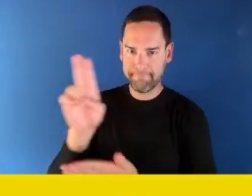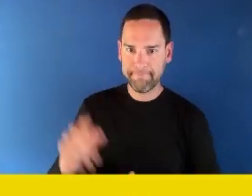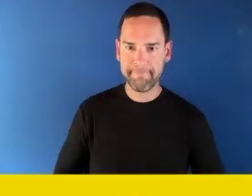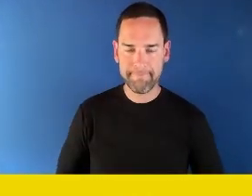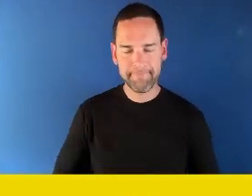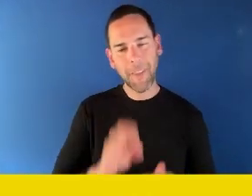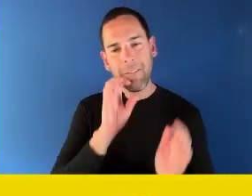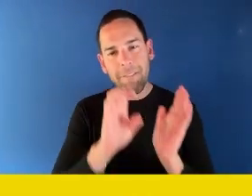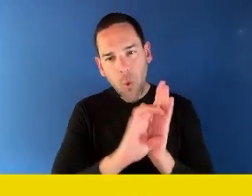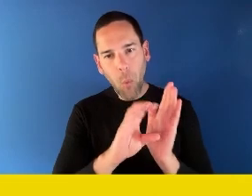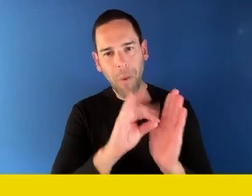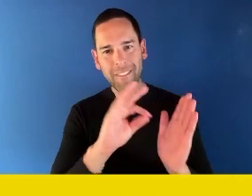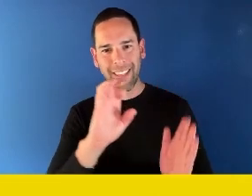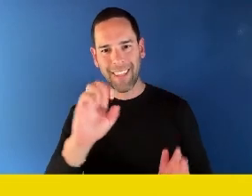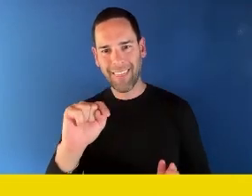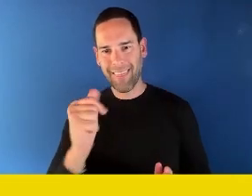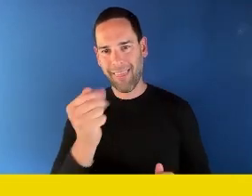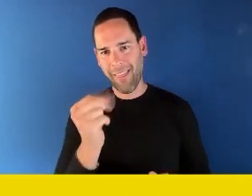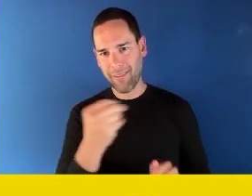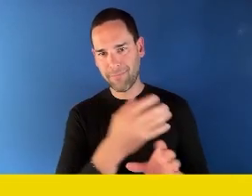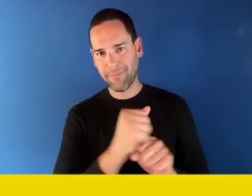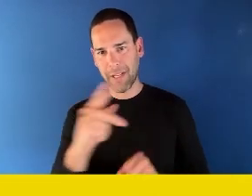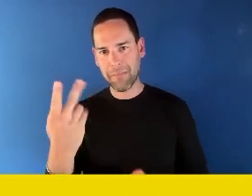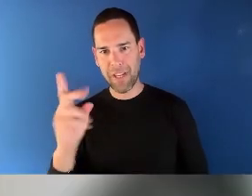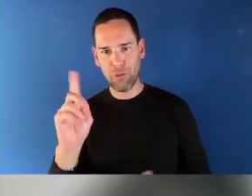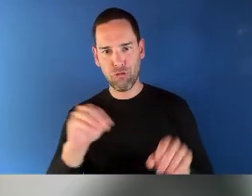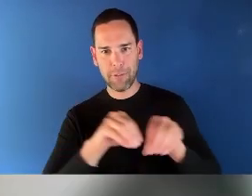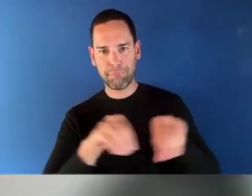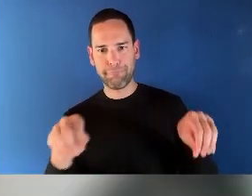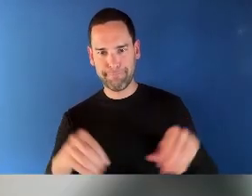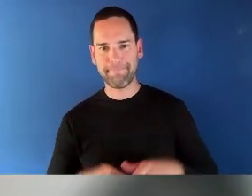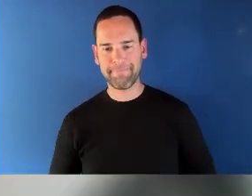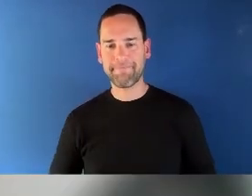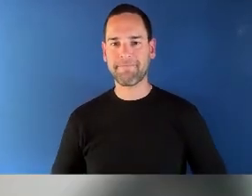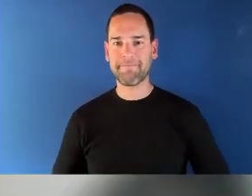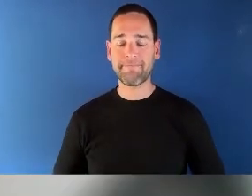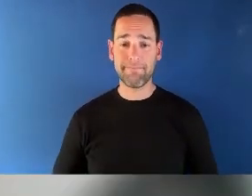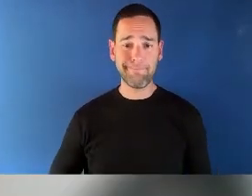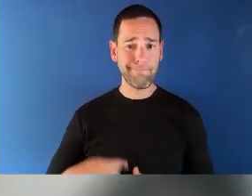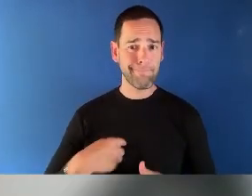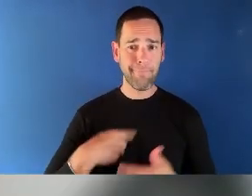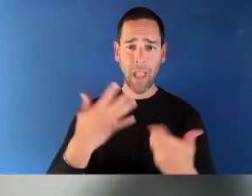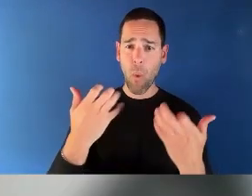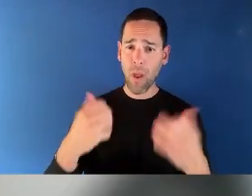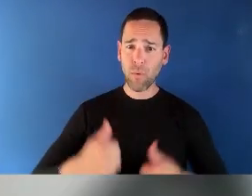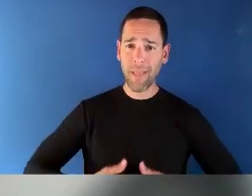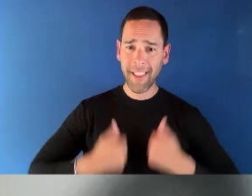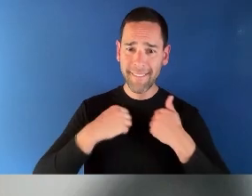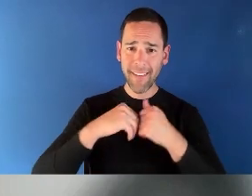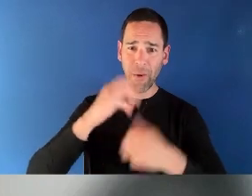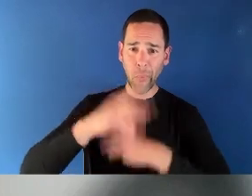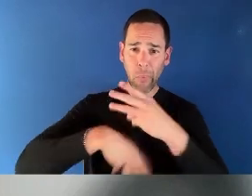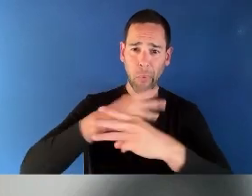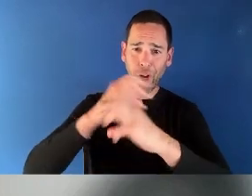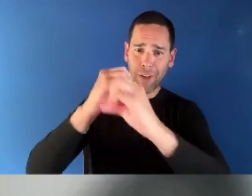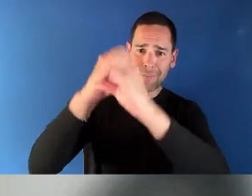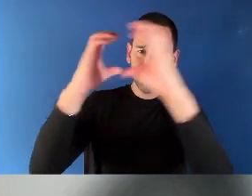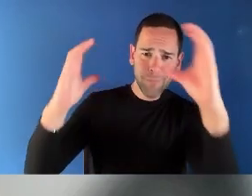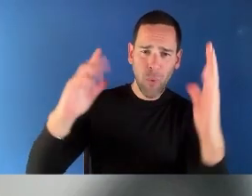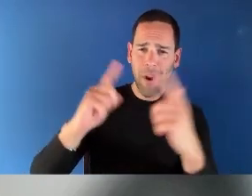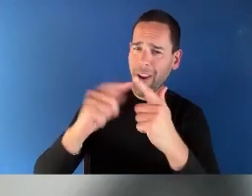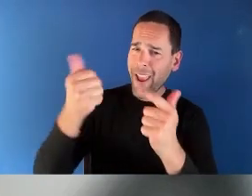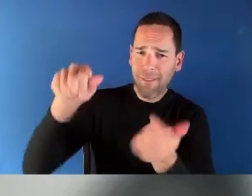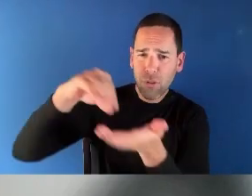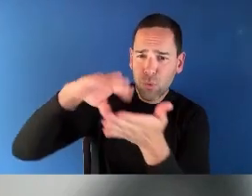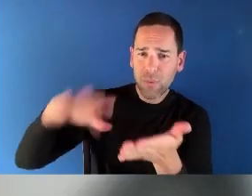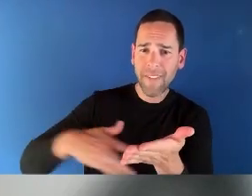Ethan getting a PhD. So I want to live in a world where every student feels comfortable setting the goal